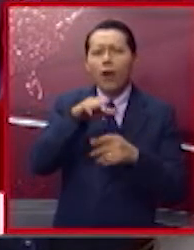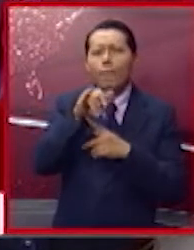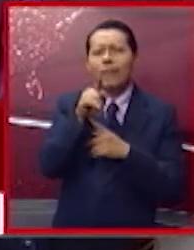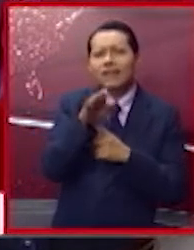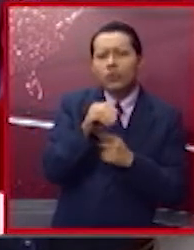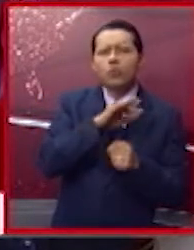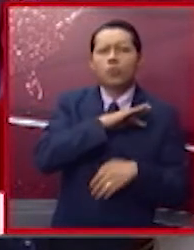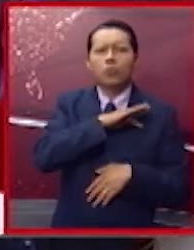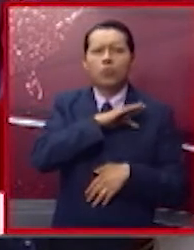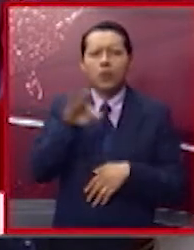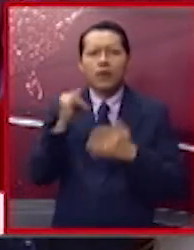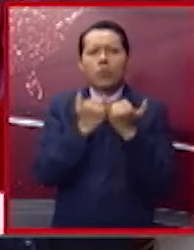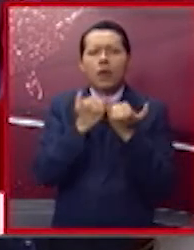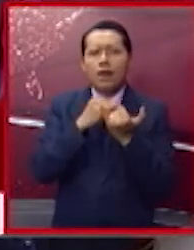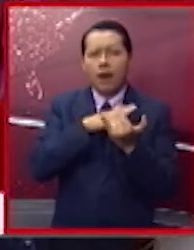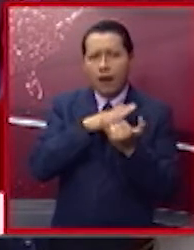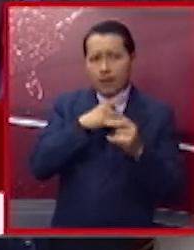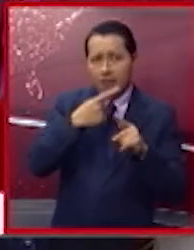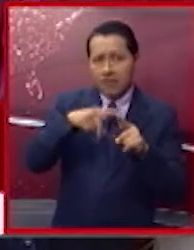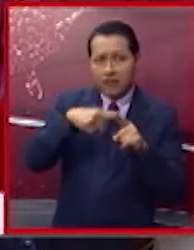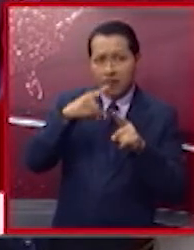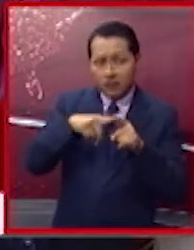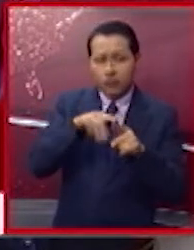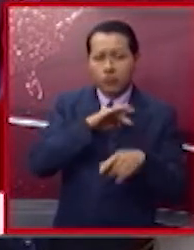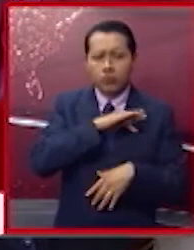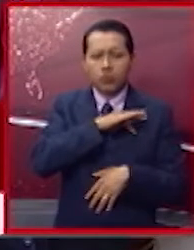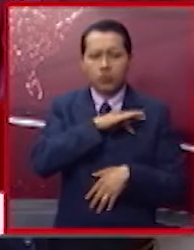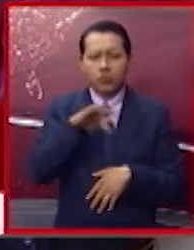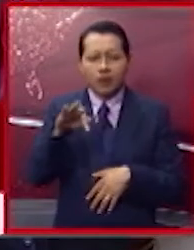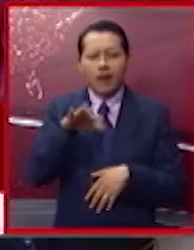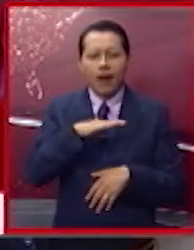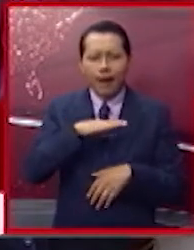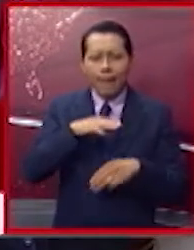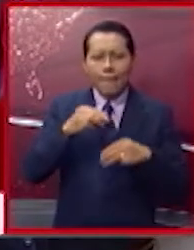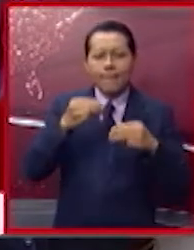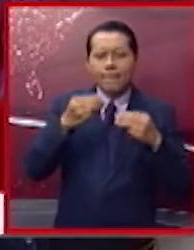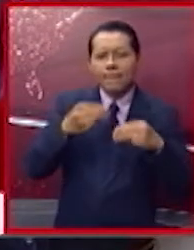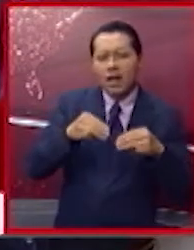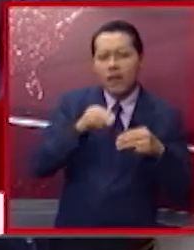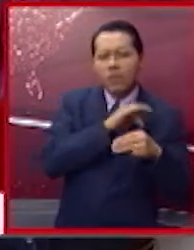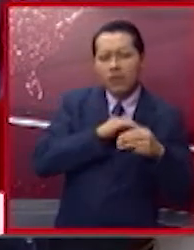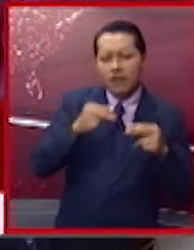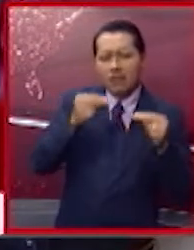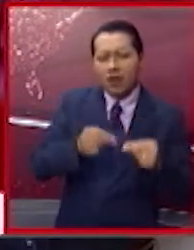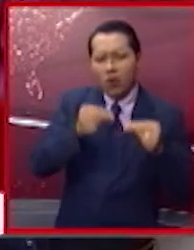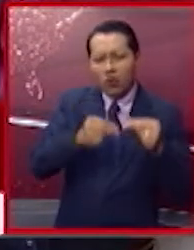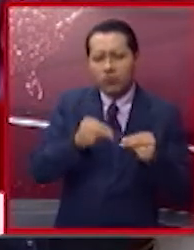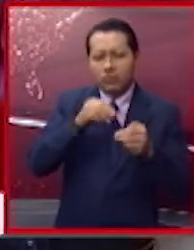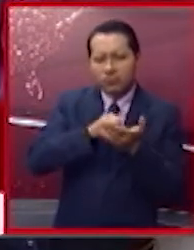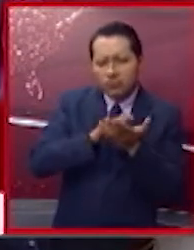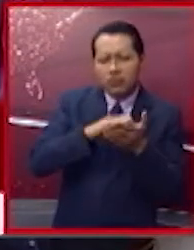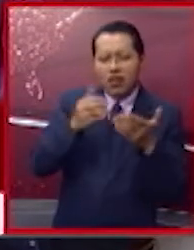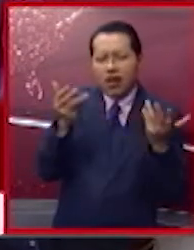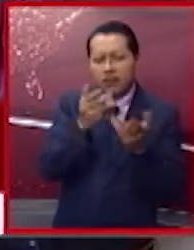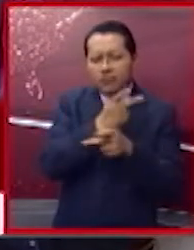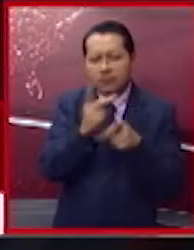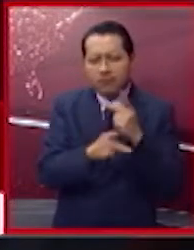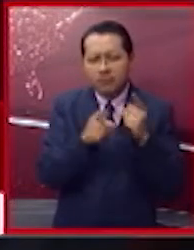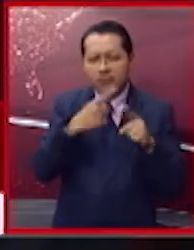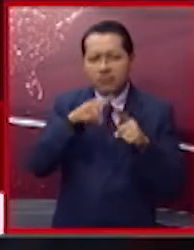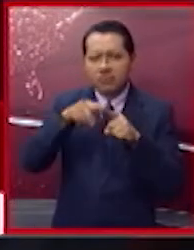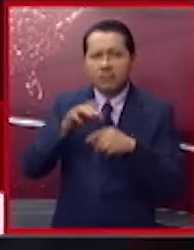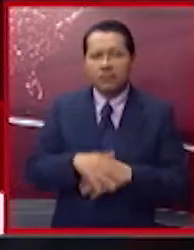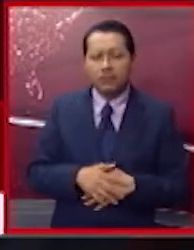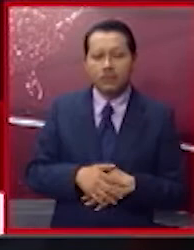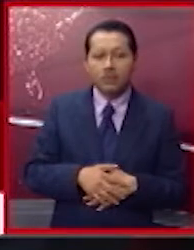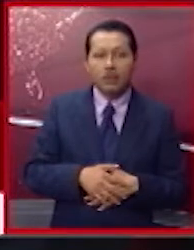and domestic production, and at the same time open markets and mix it. You know, economics is the